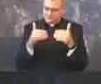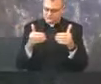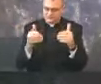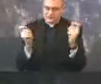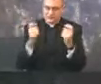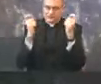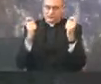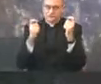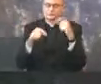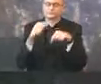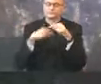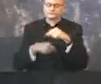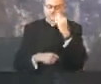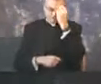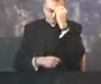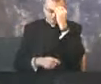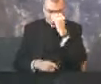mysteries.